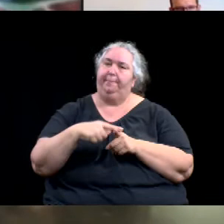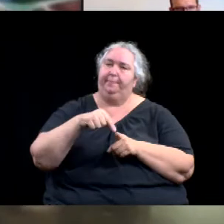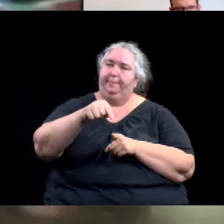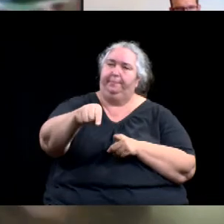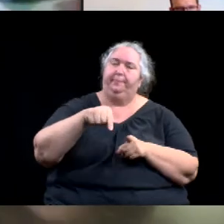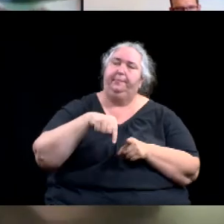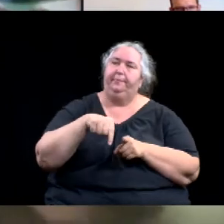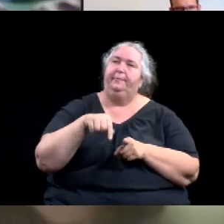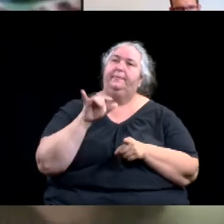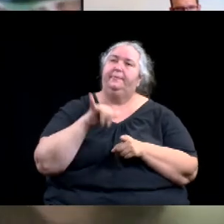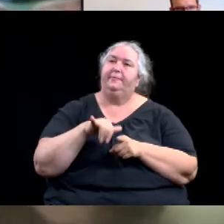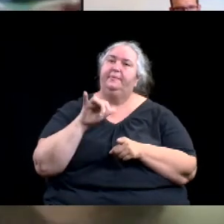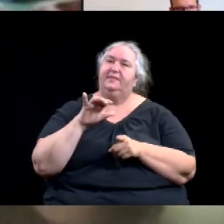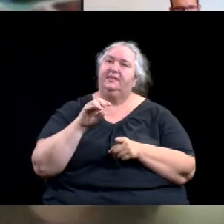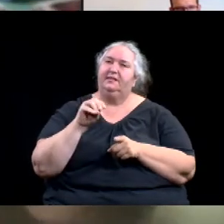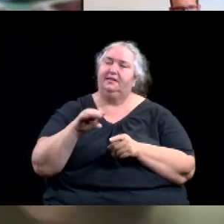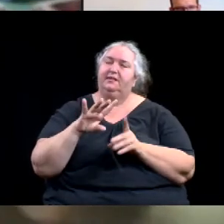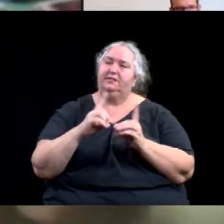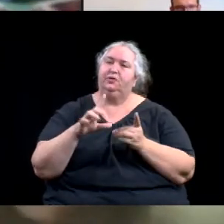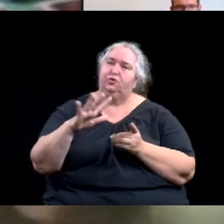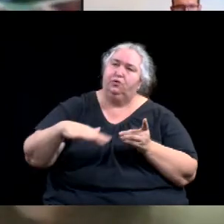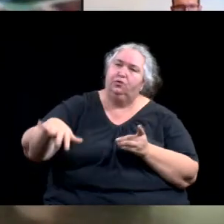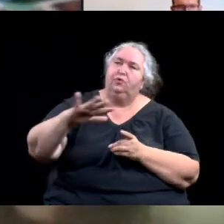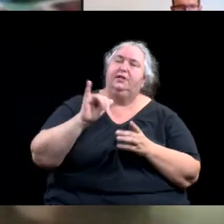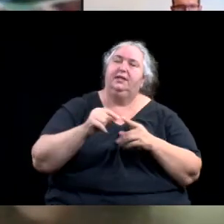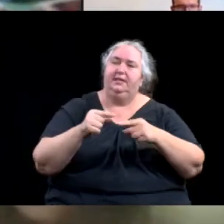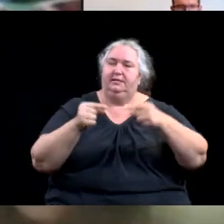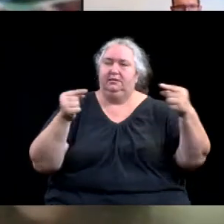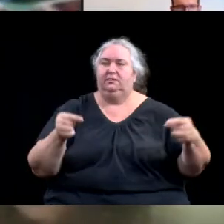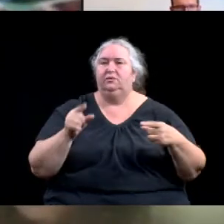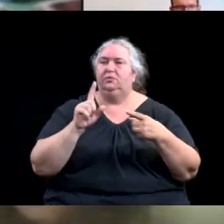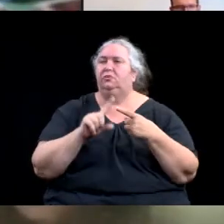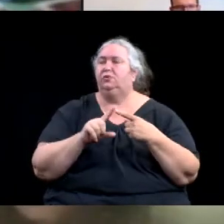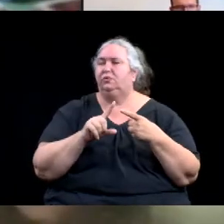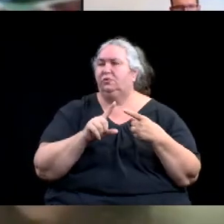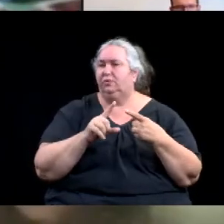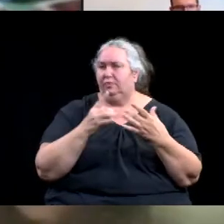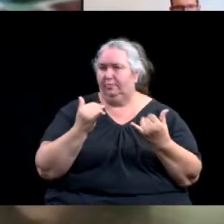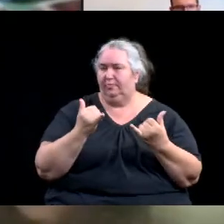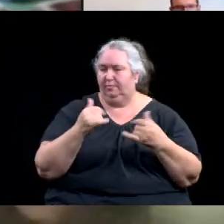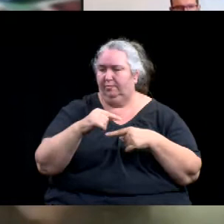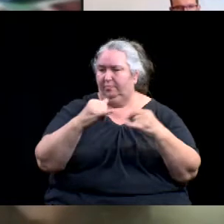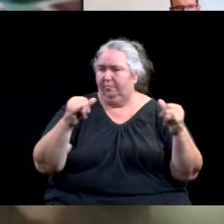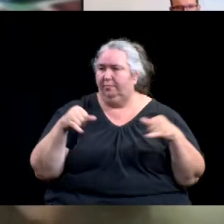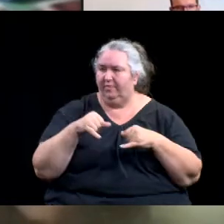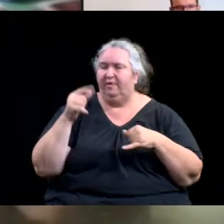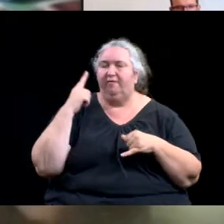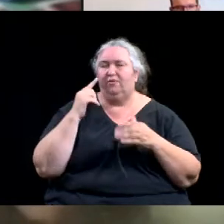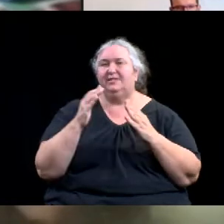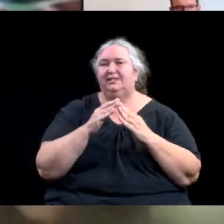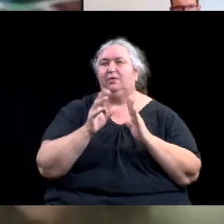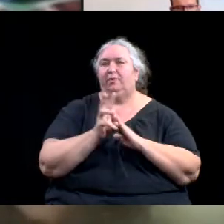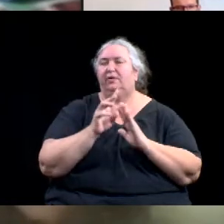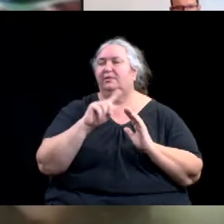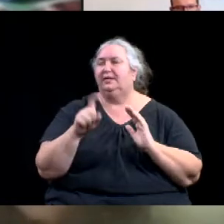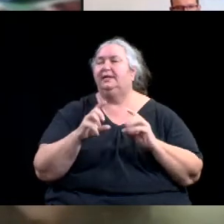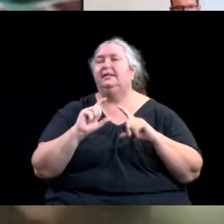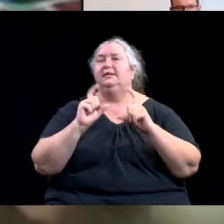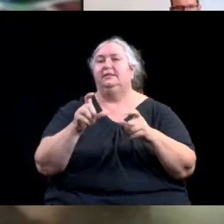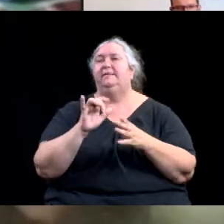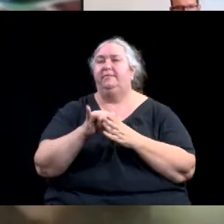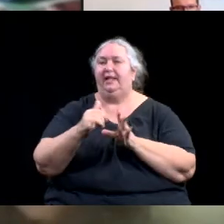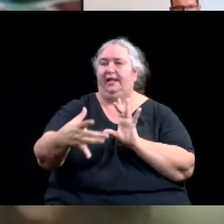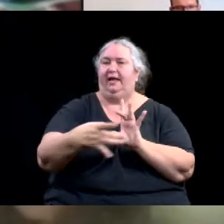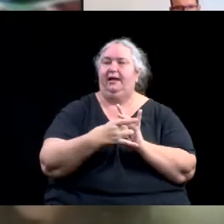Texas, assigning the annexed territory to City Council District Number 3, establishing City of Waco Precinct 60, which will consist of the